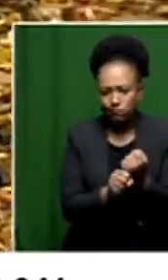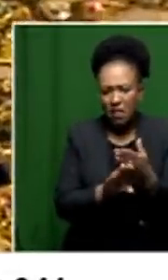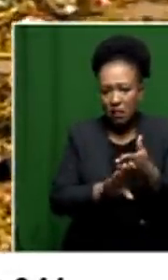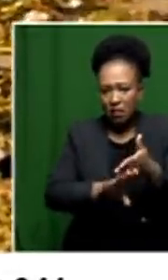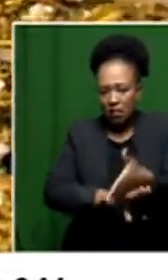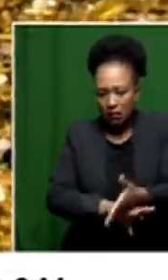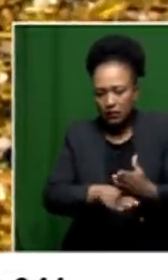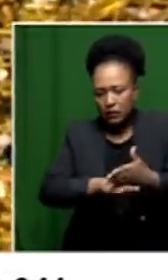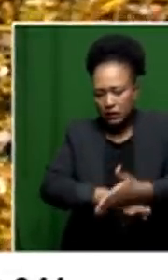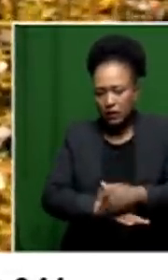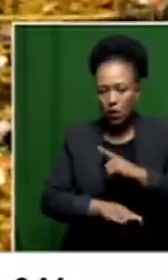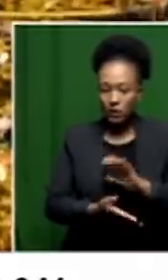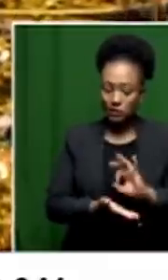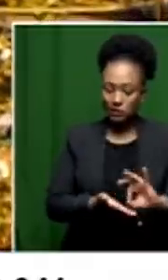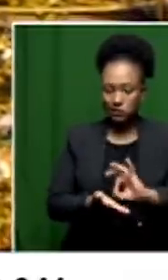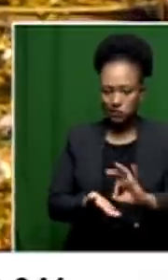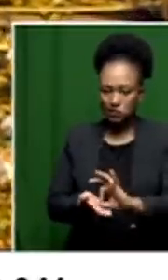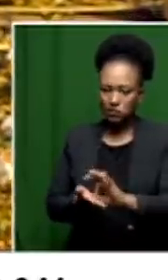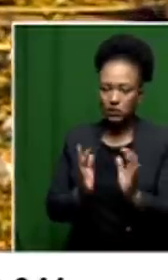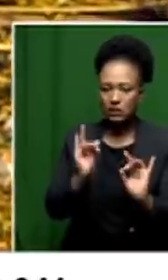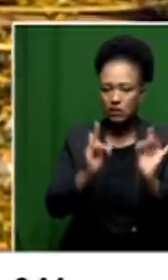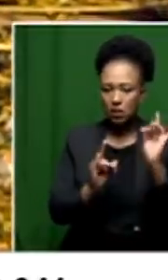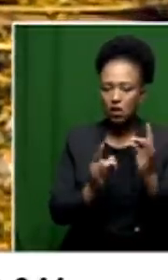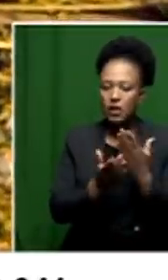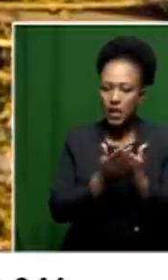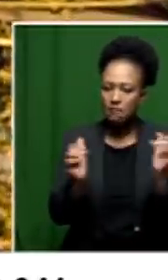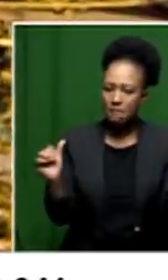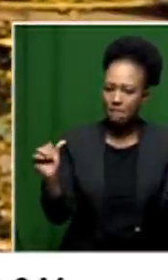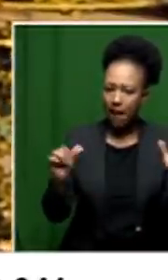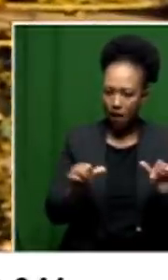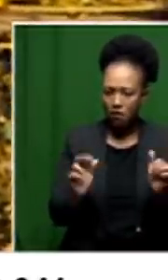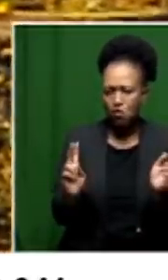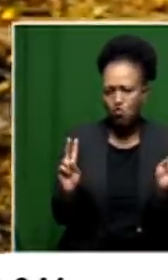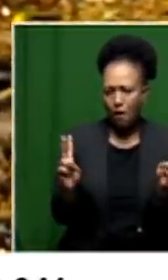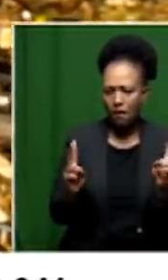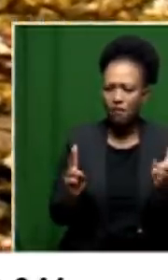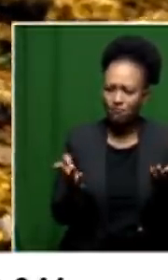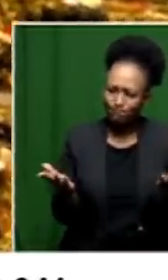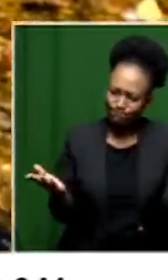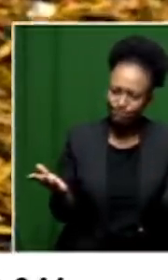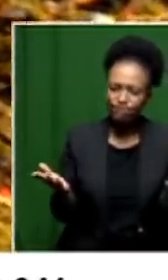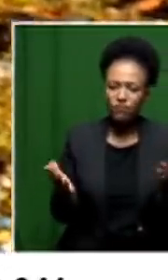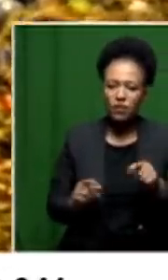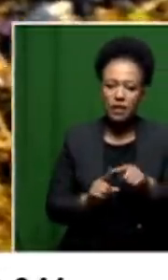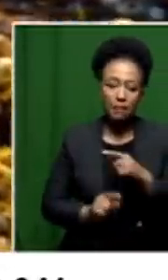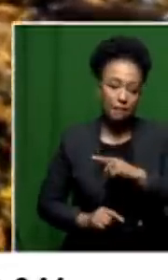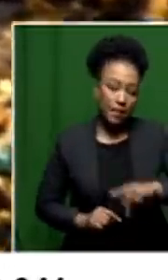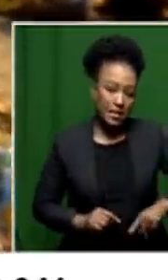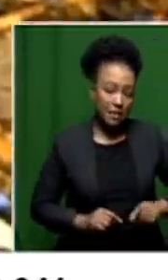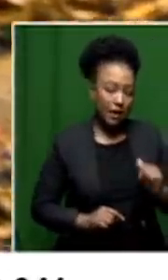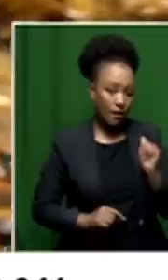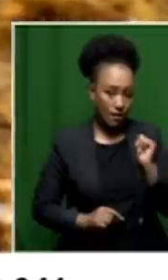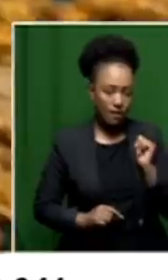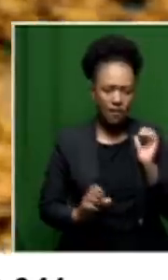ensure that they clean the city and things are brought back to normality. And the premier yesterday,